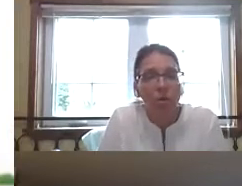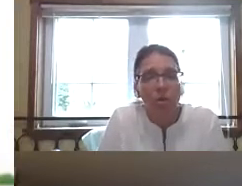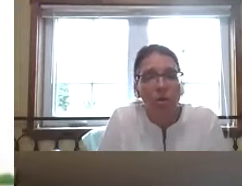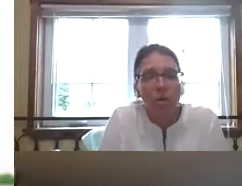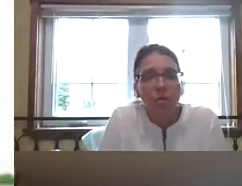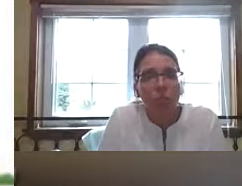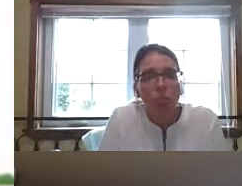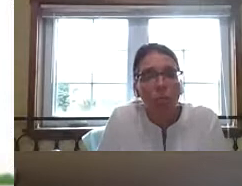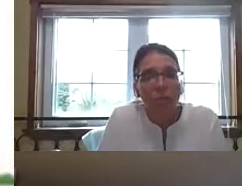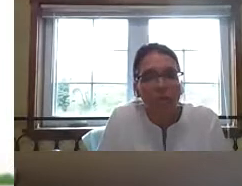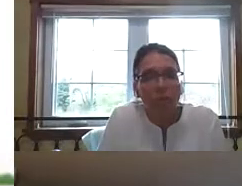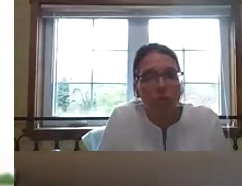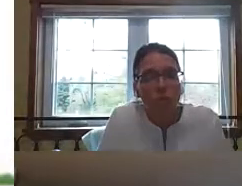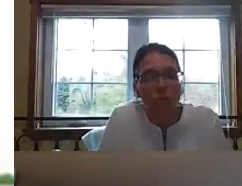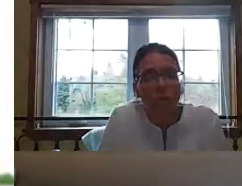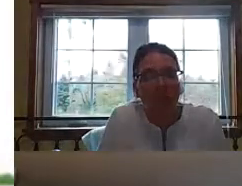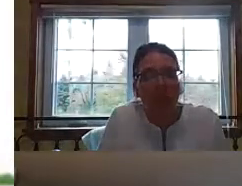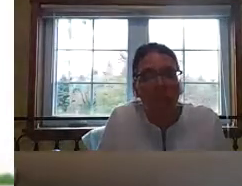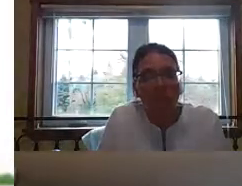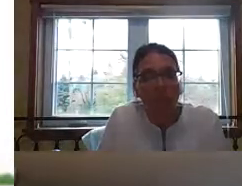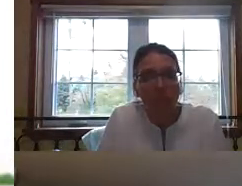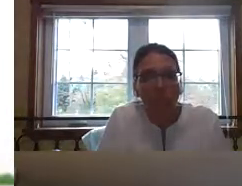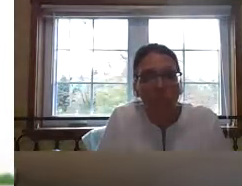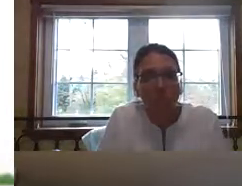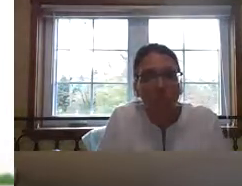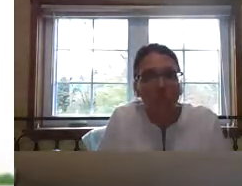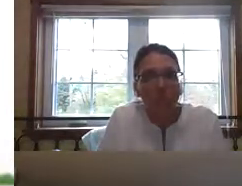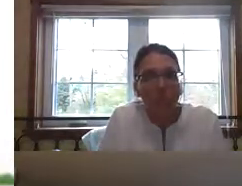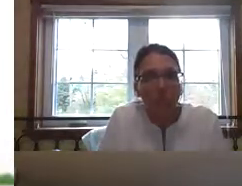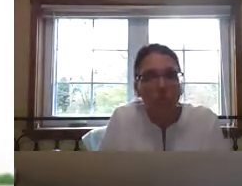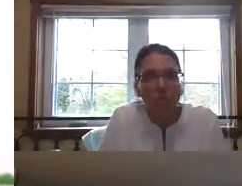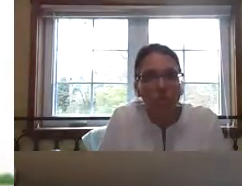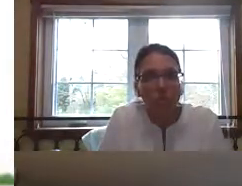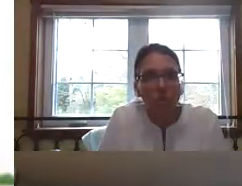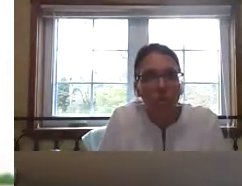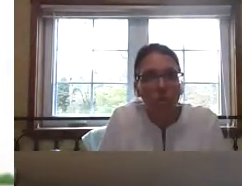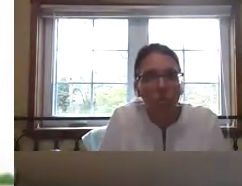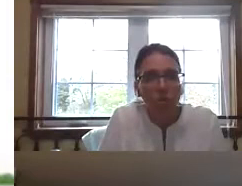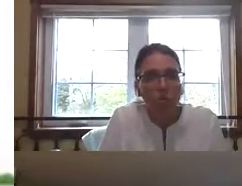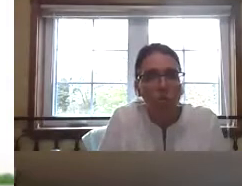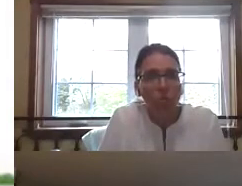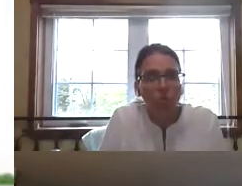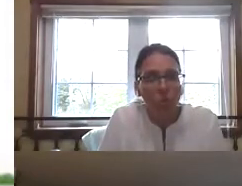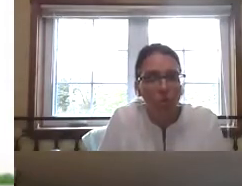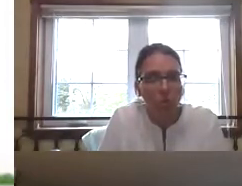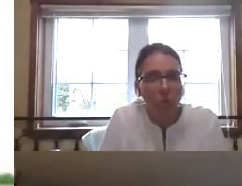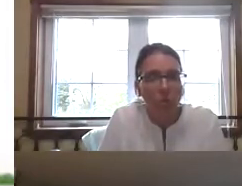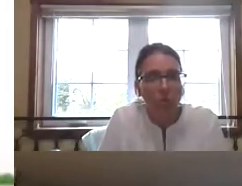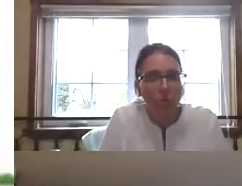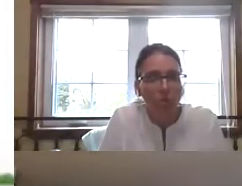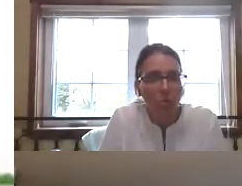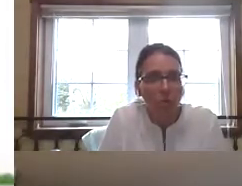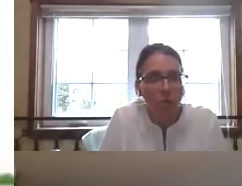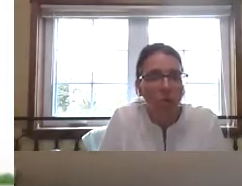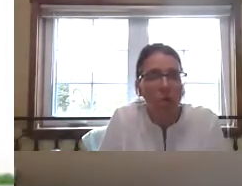slower. With this option, we would add pedestrian crossings at key locations that are currently unmarked. So we talked about Munhall and we